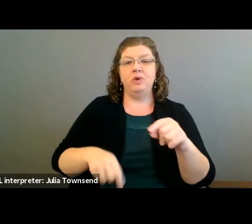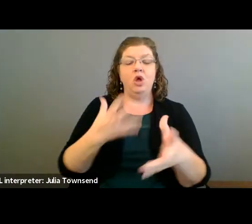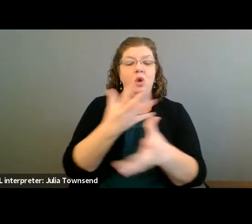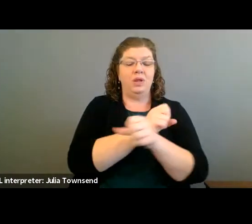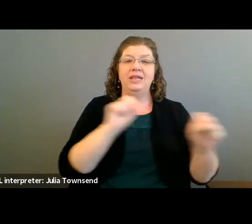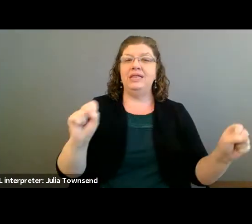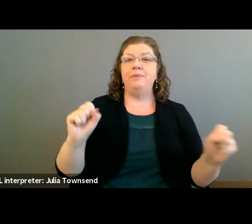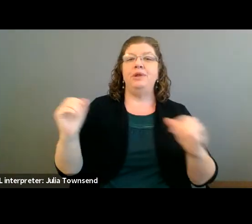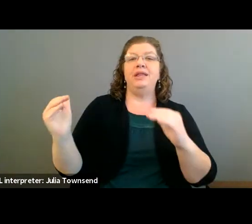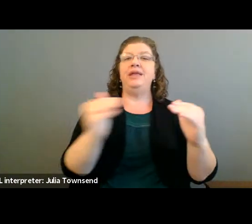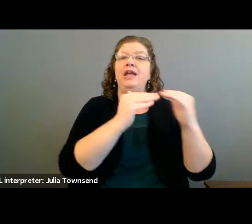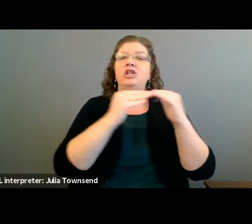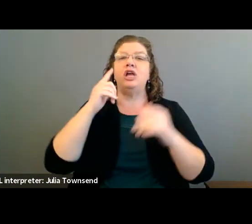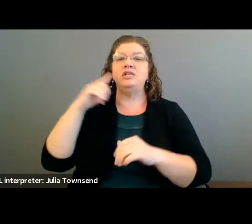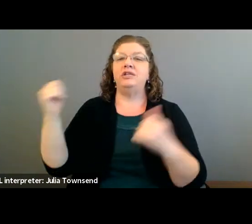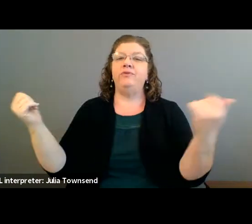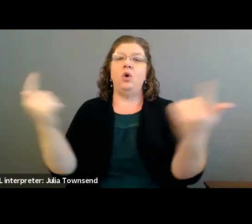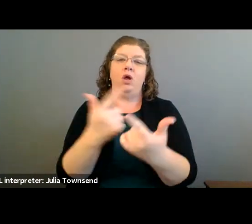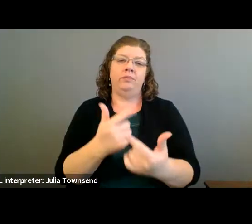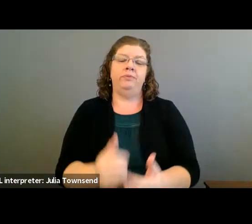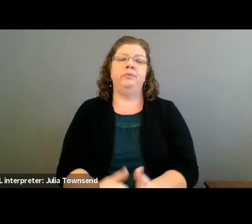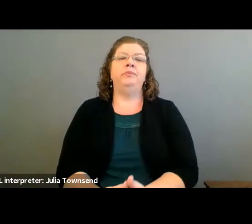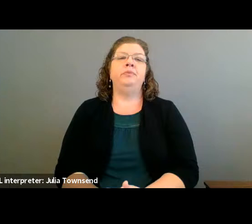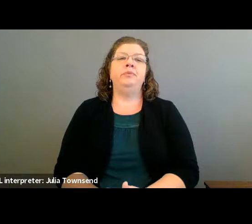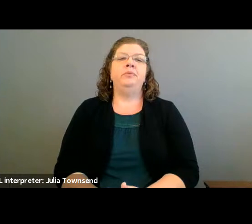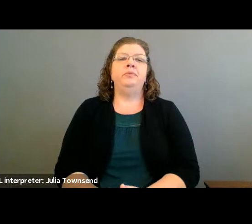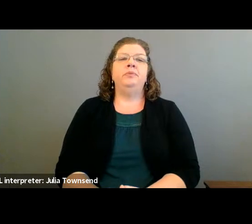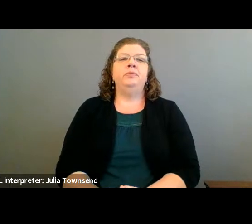indivisible, with liberty and justice for all.